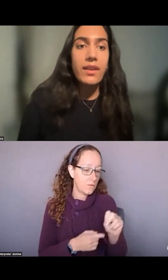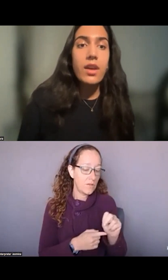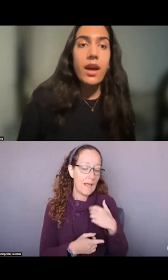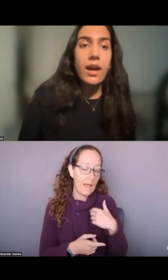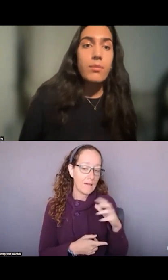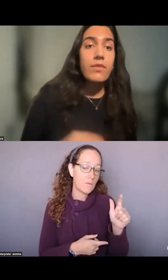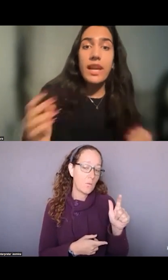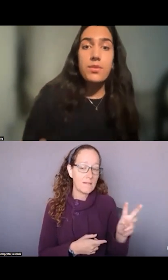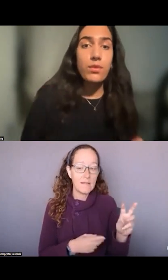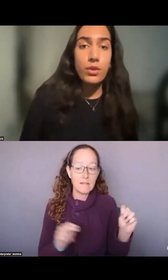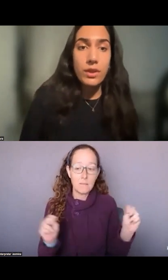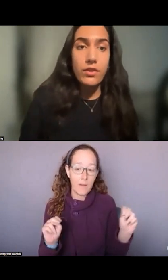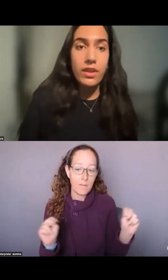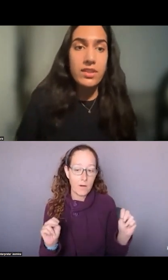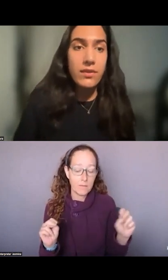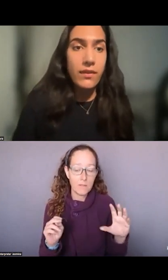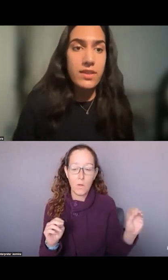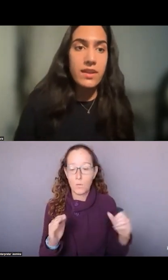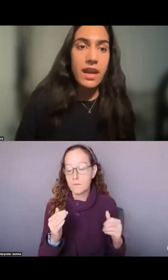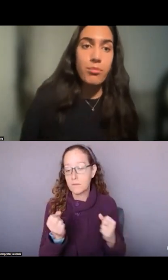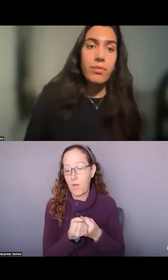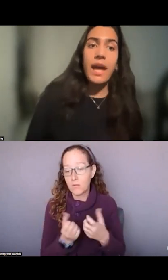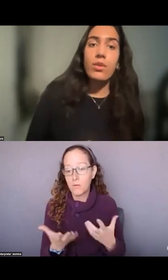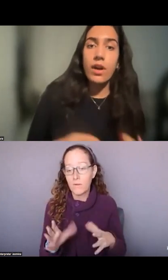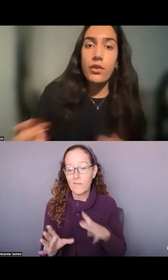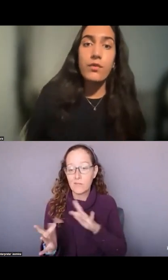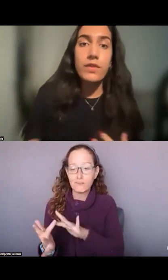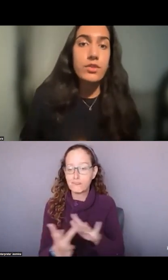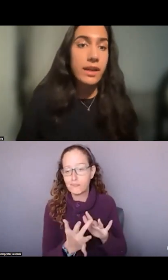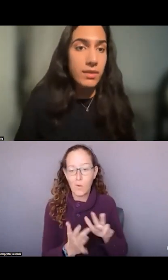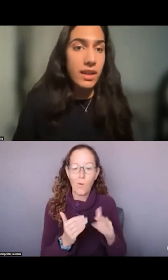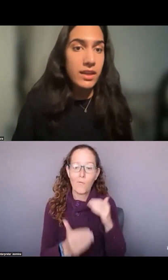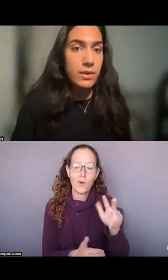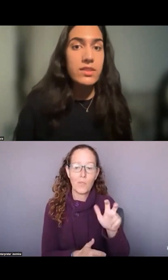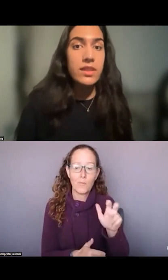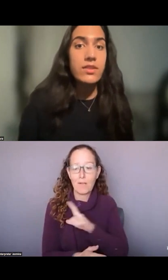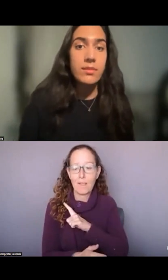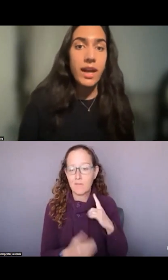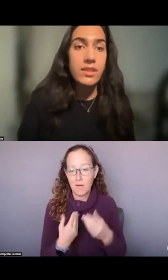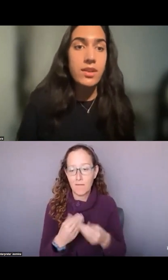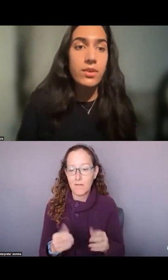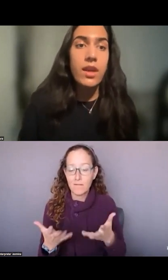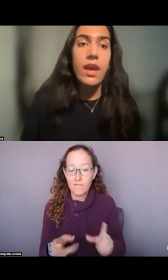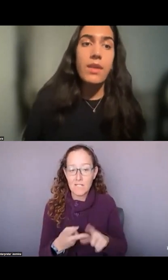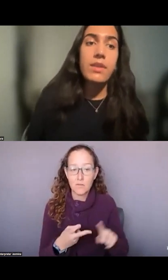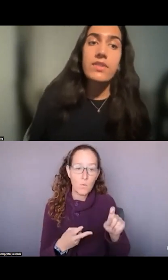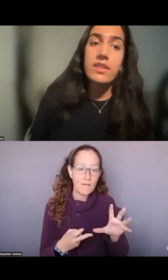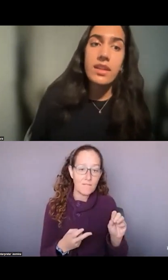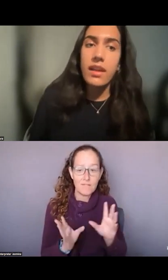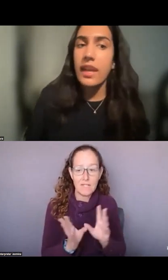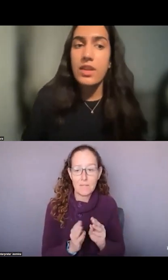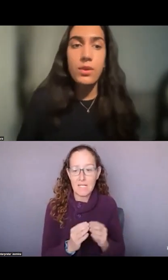We've engaged with over 300 legislative offices and have had over 150 direct meetings with legislators and impacted youth. And